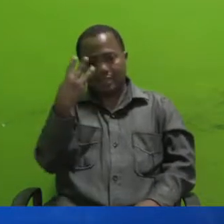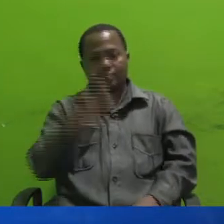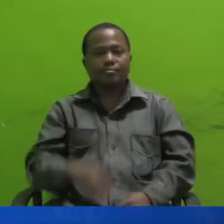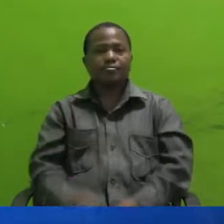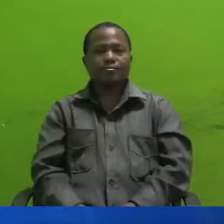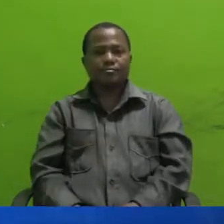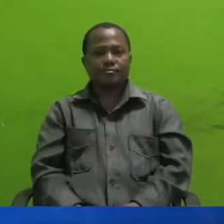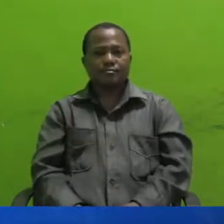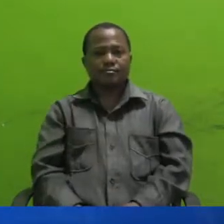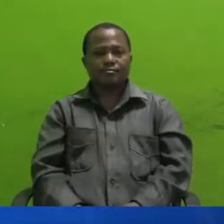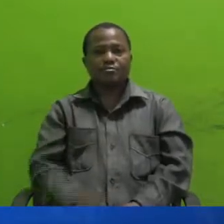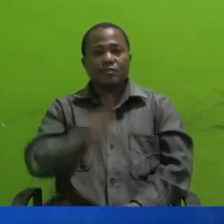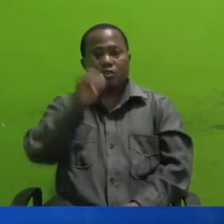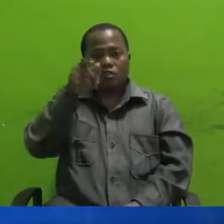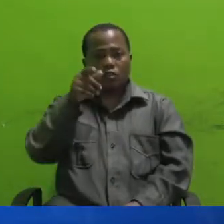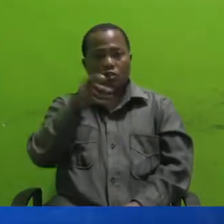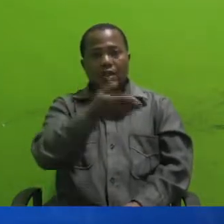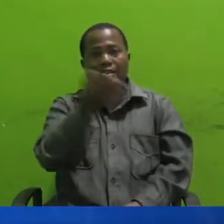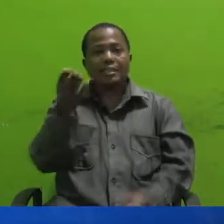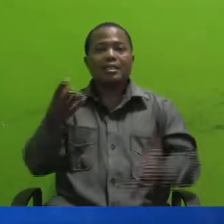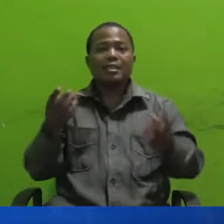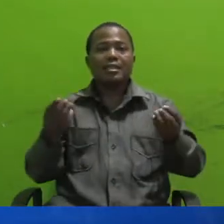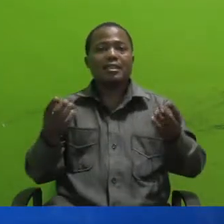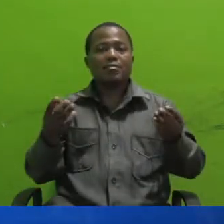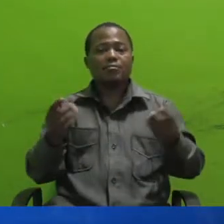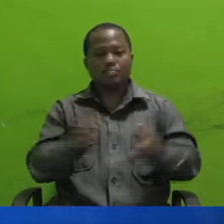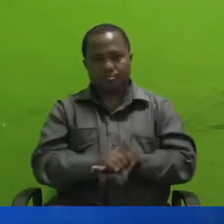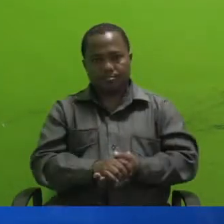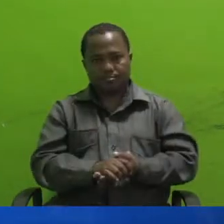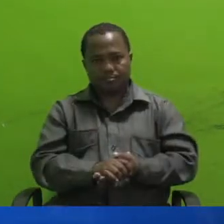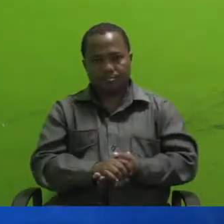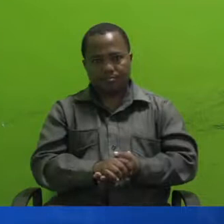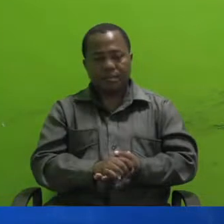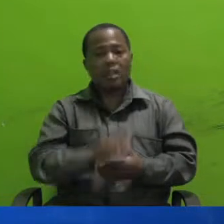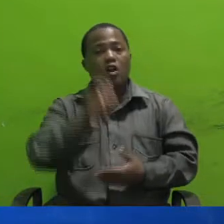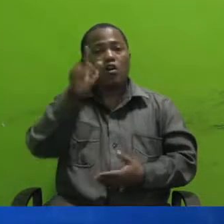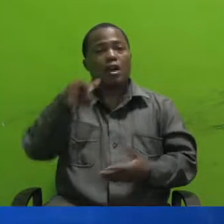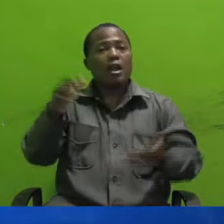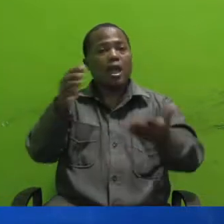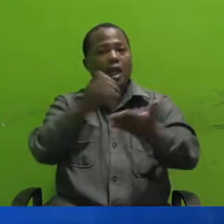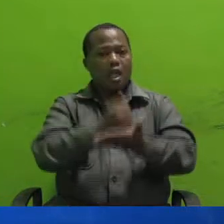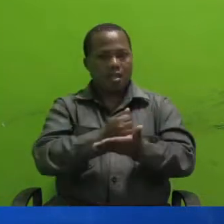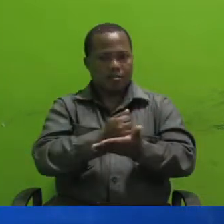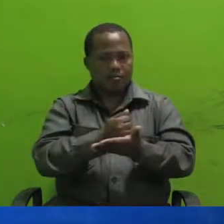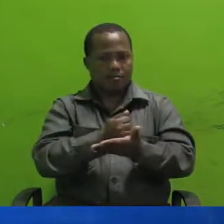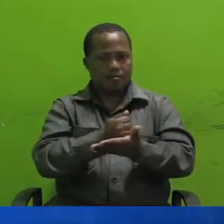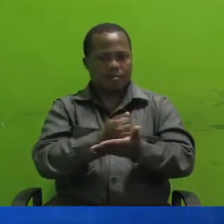5/3. So here and here simplify one another, and you'll have